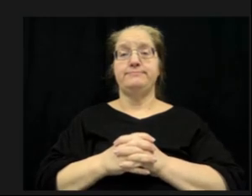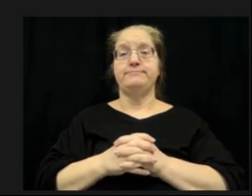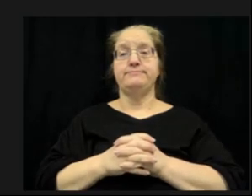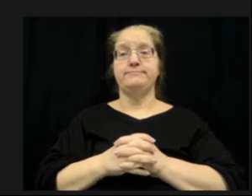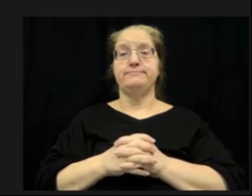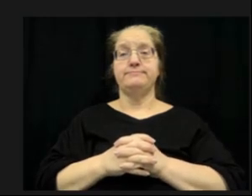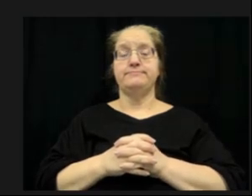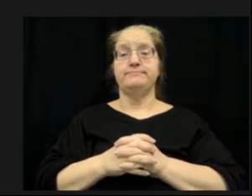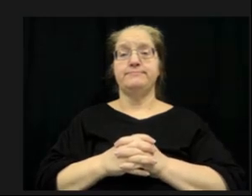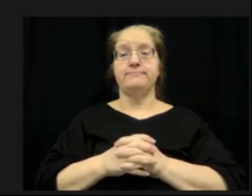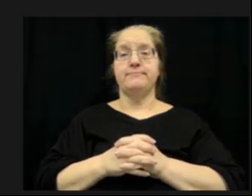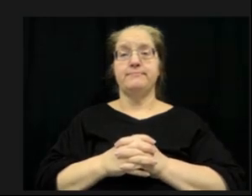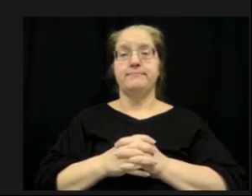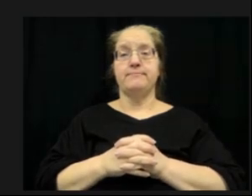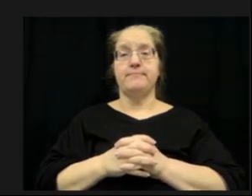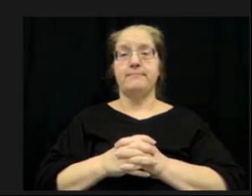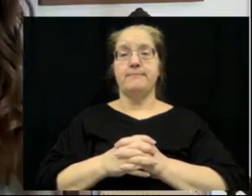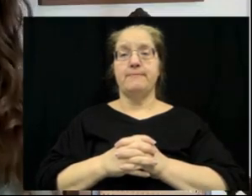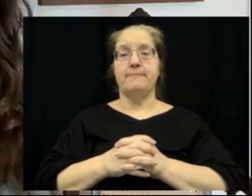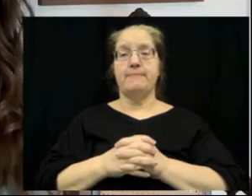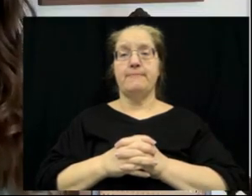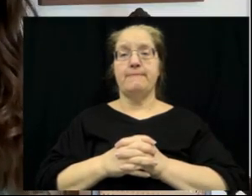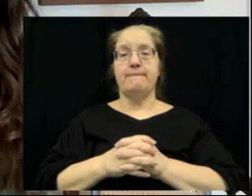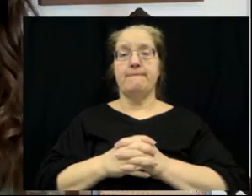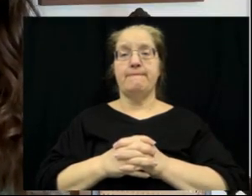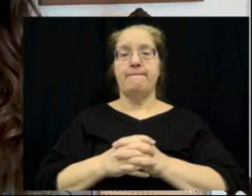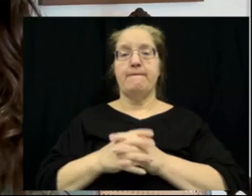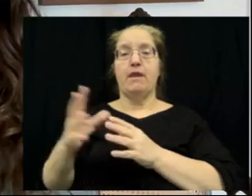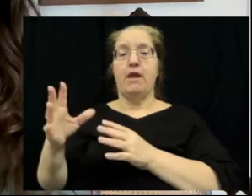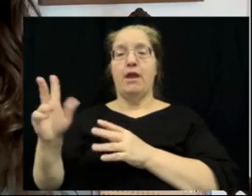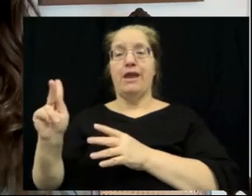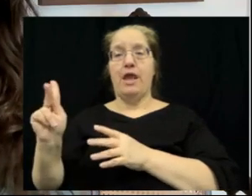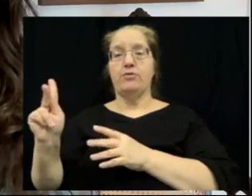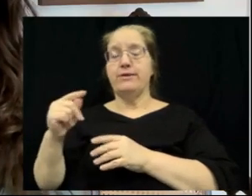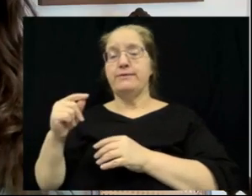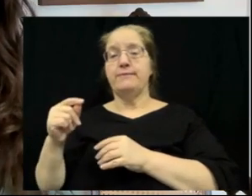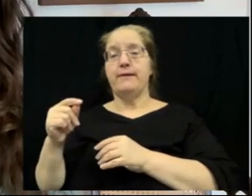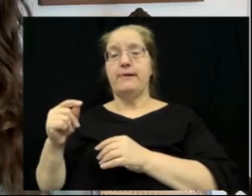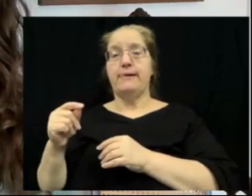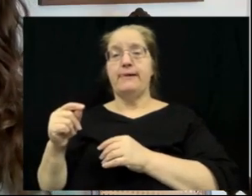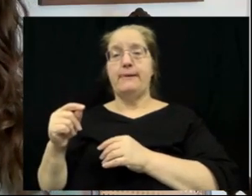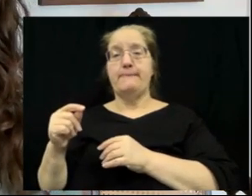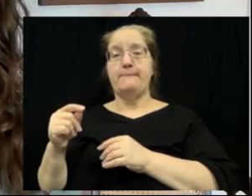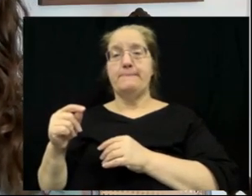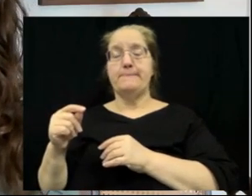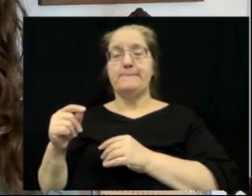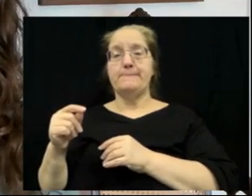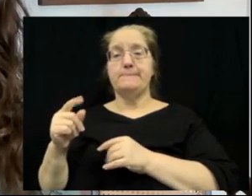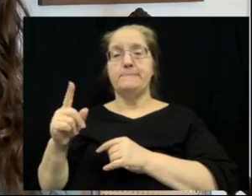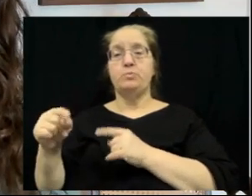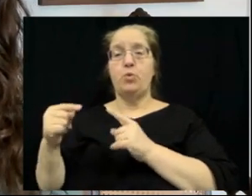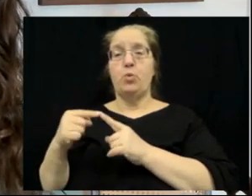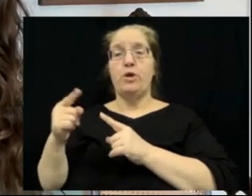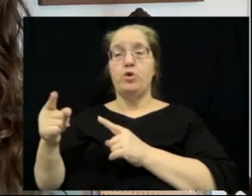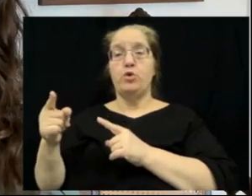So Katie, we you're have, on mute. oh, Sure. I just want to add on to what Shroya said, that when you